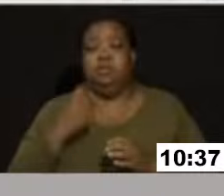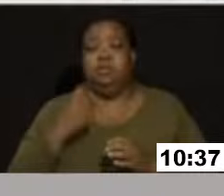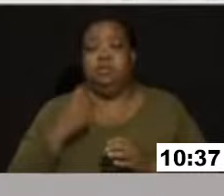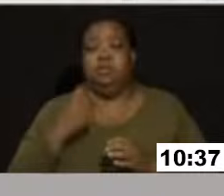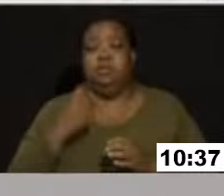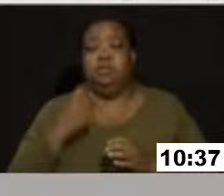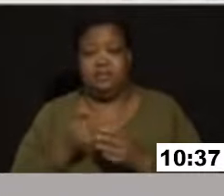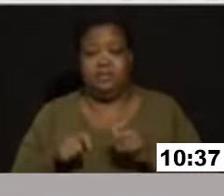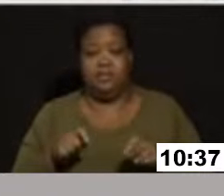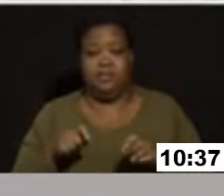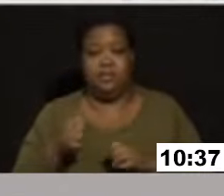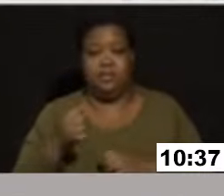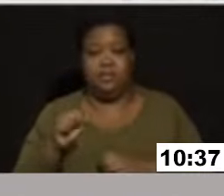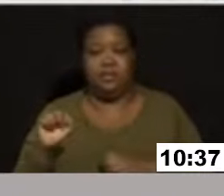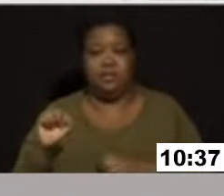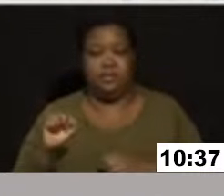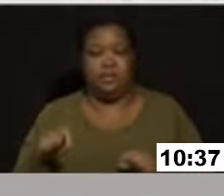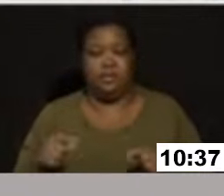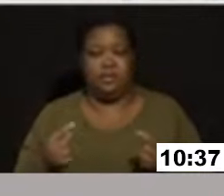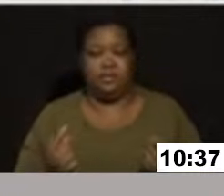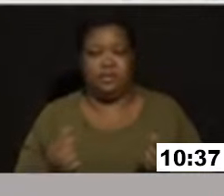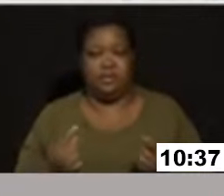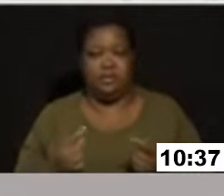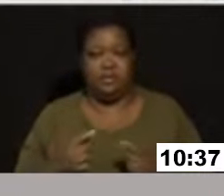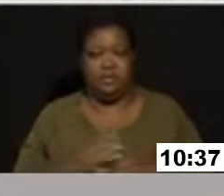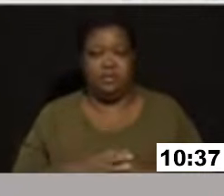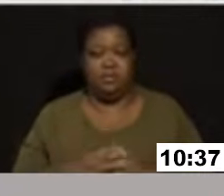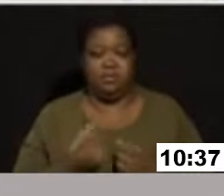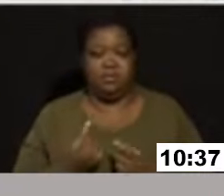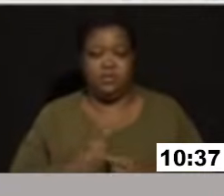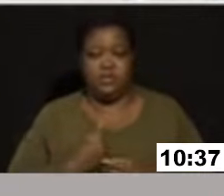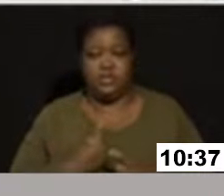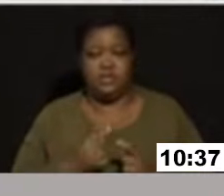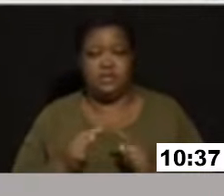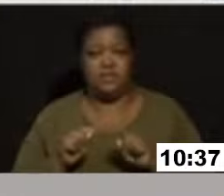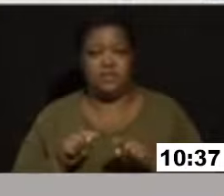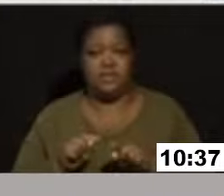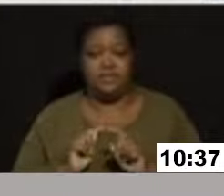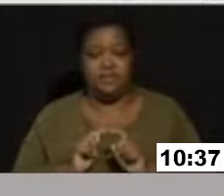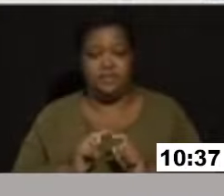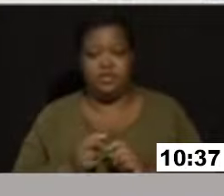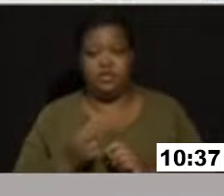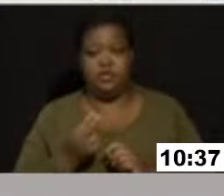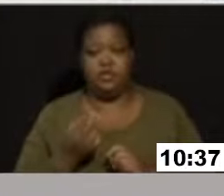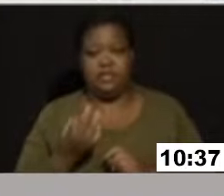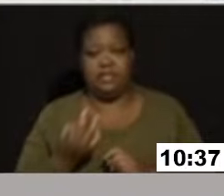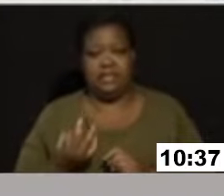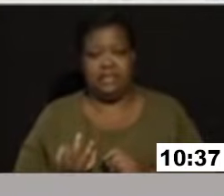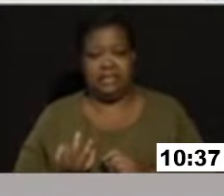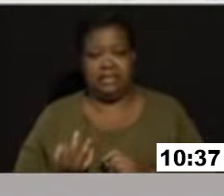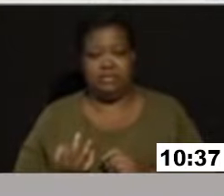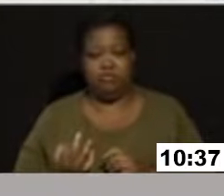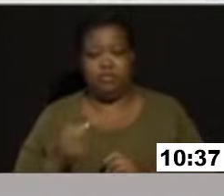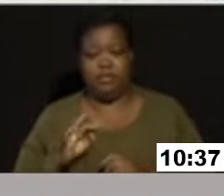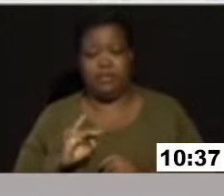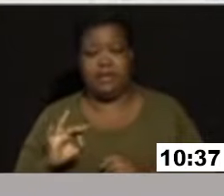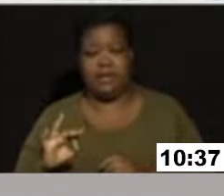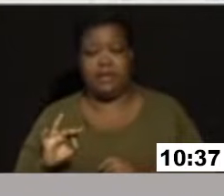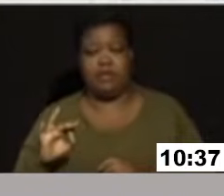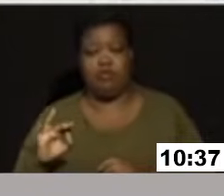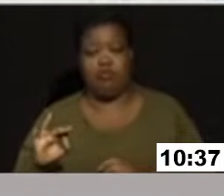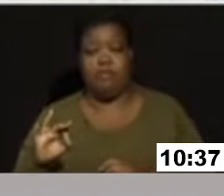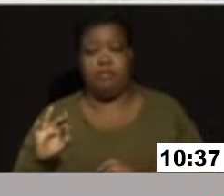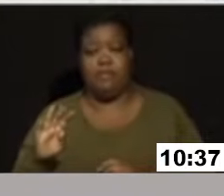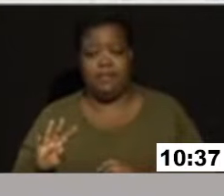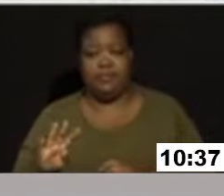nobody that can invoke 3.3, and that's why they don't bring themselves within 3.3 and the regime in 3.3, 3.4, etc.